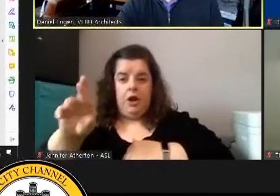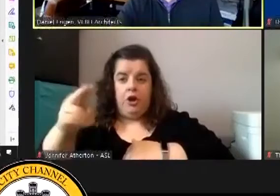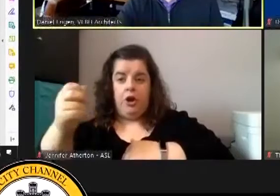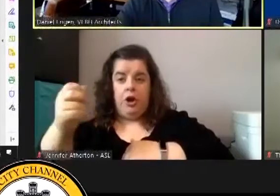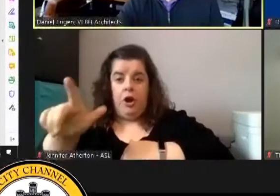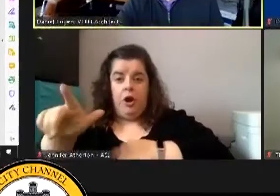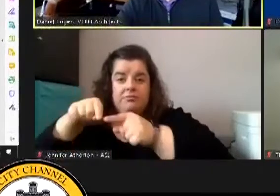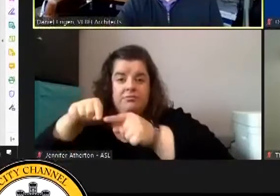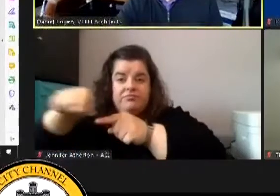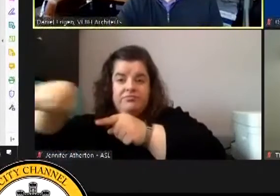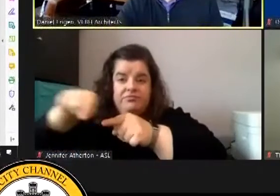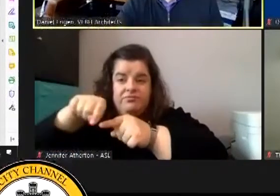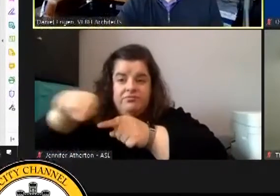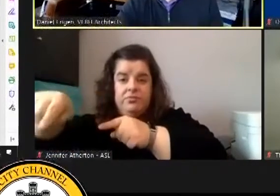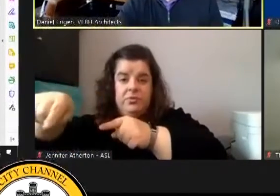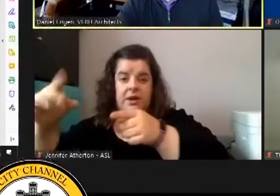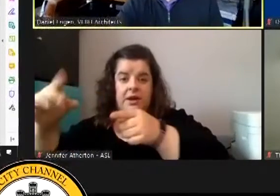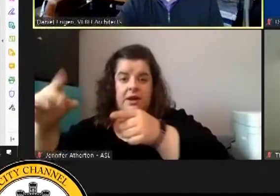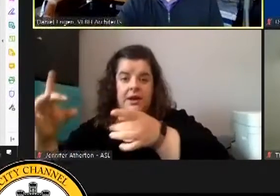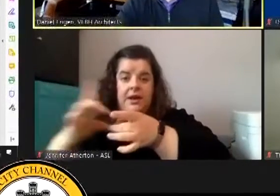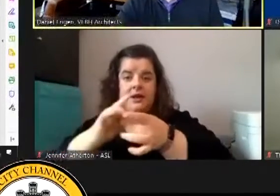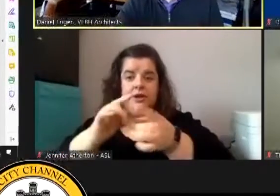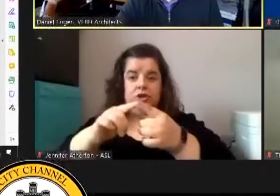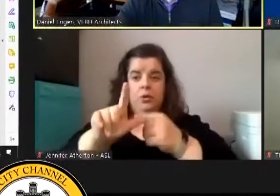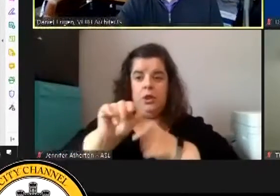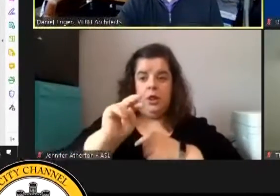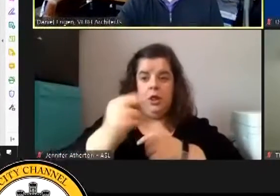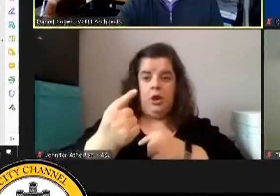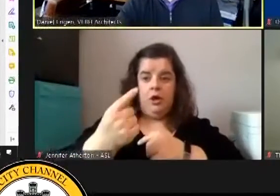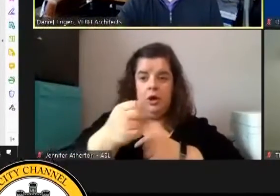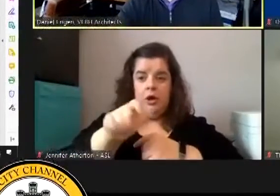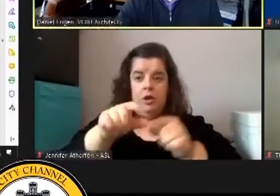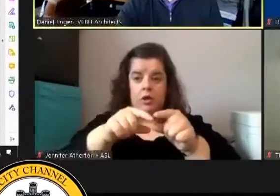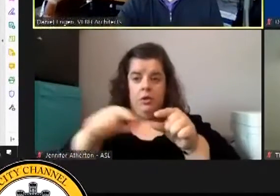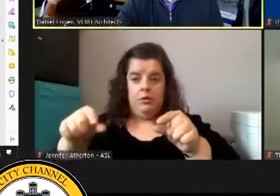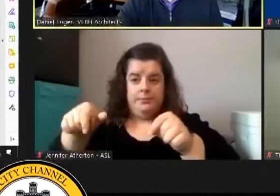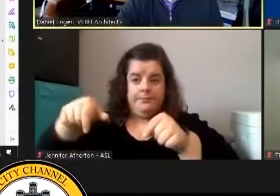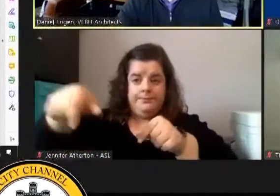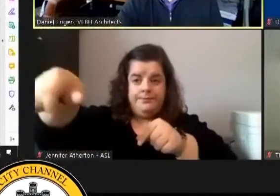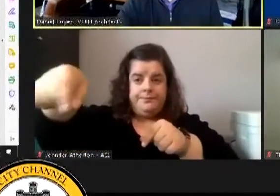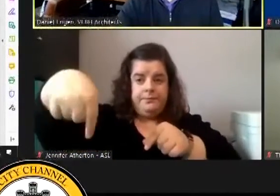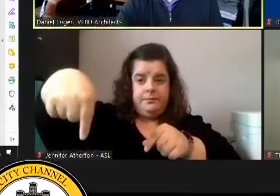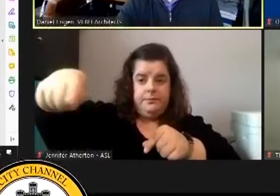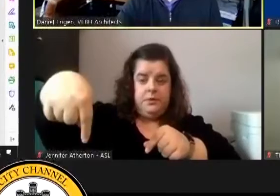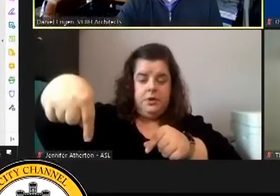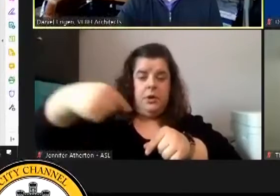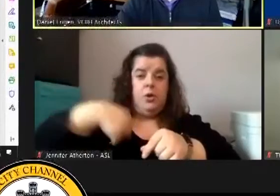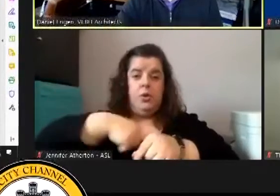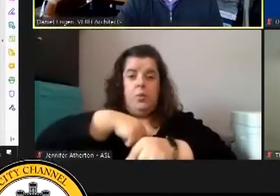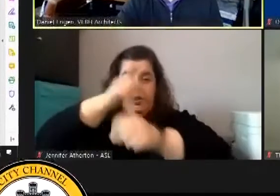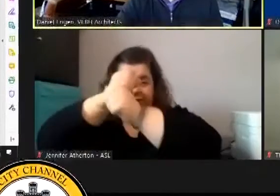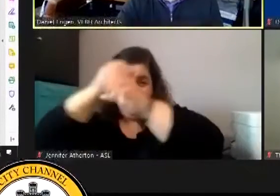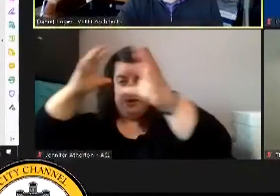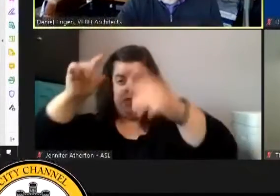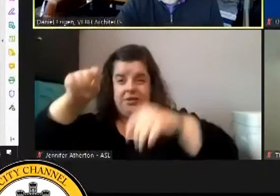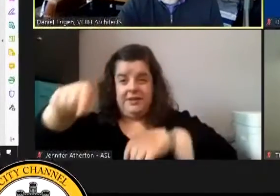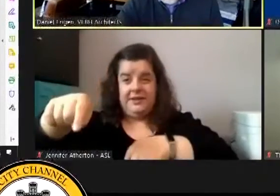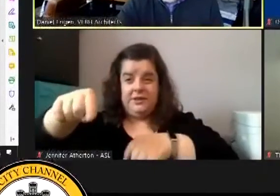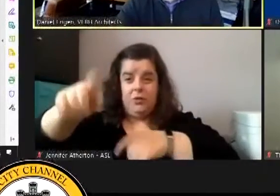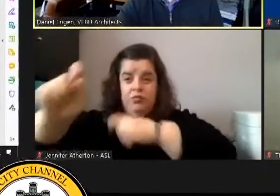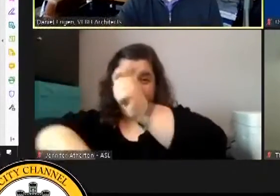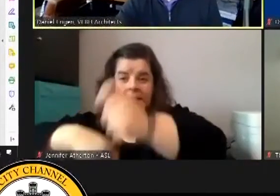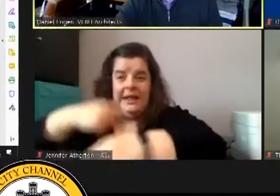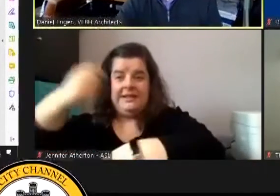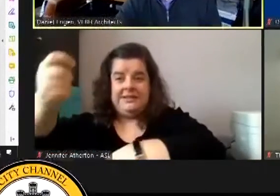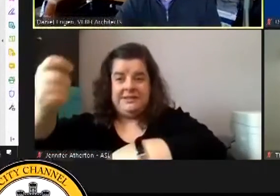to Long Hall, currently right now is we're envisioning that potentially gets replaced. It